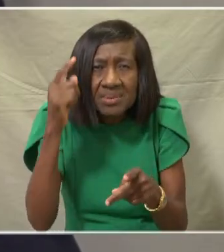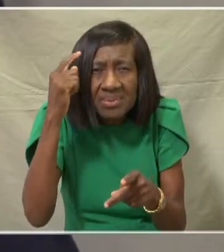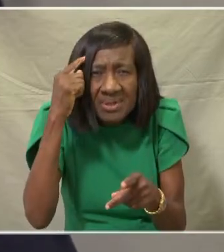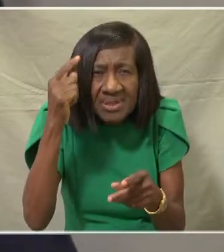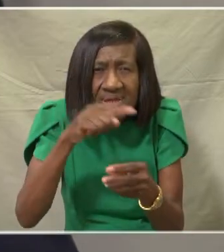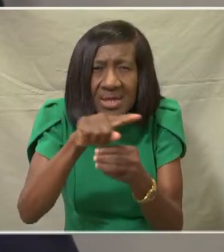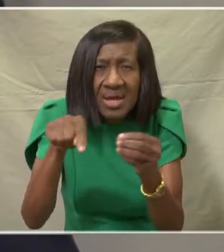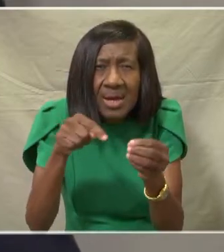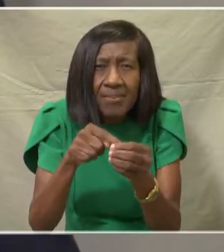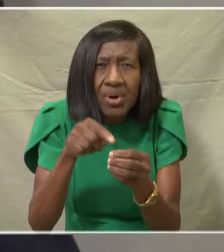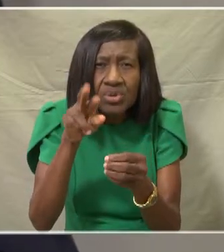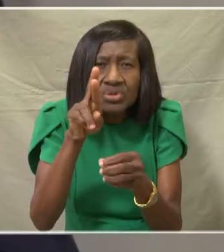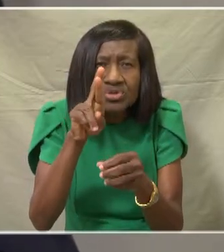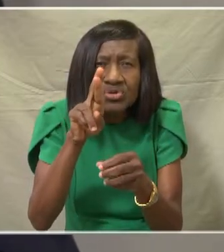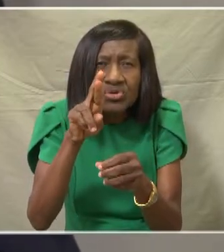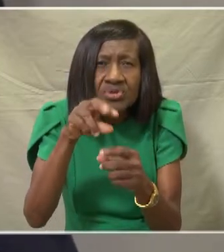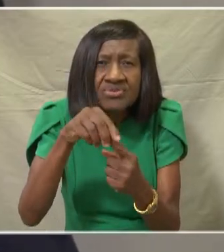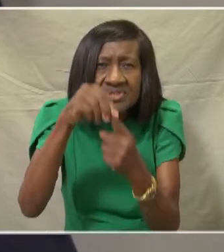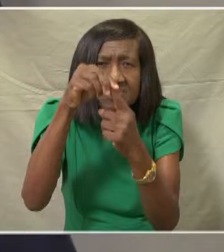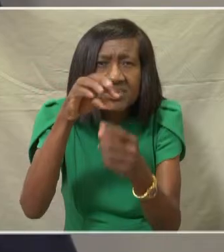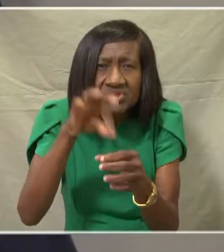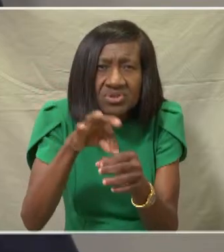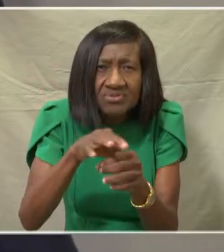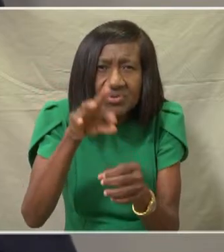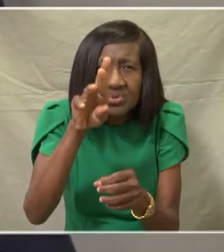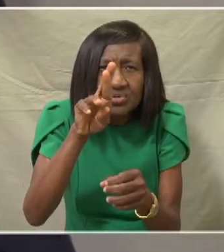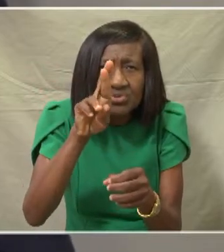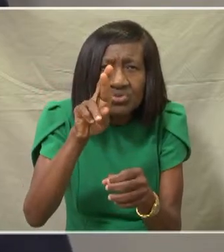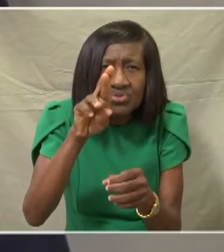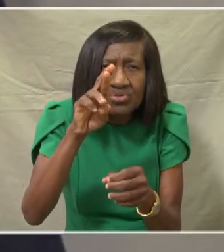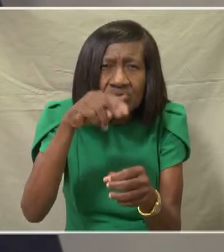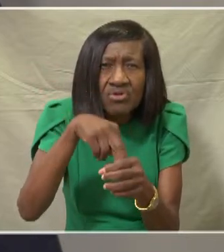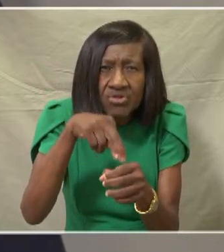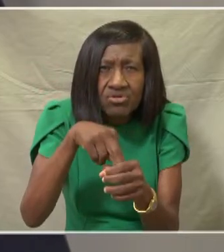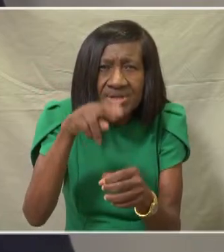about the processes rather than the outcomes or the